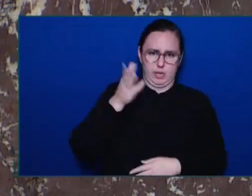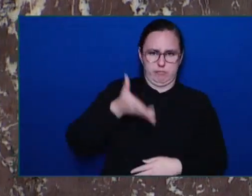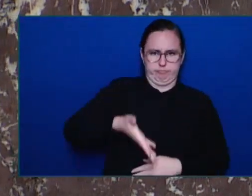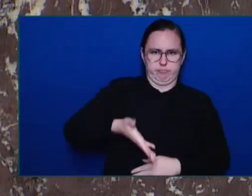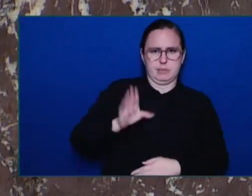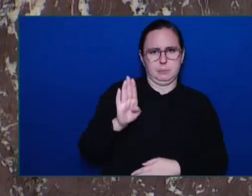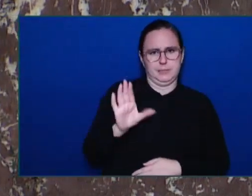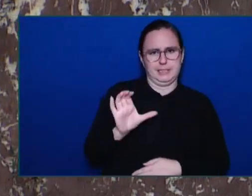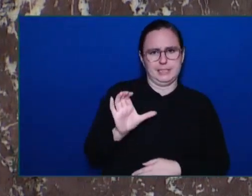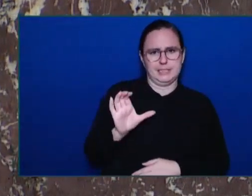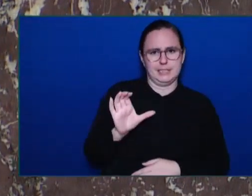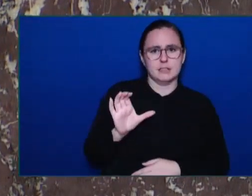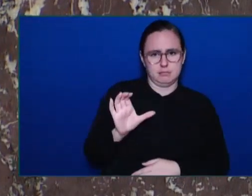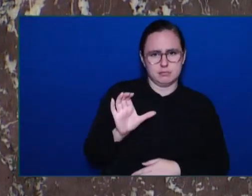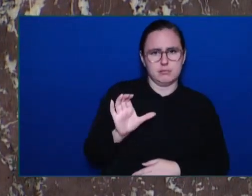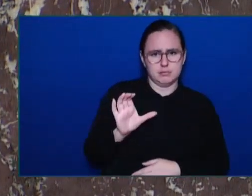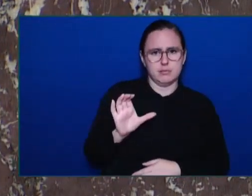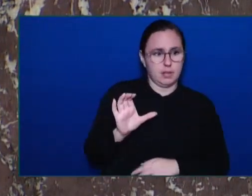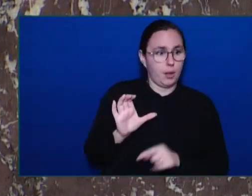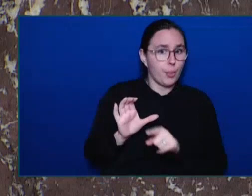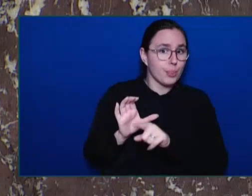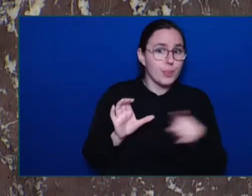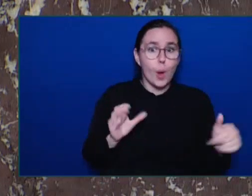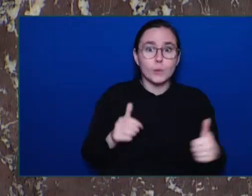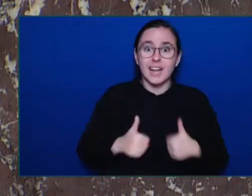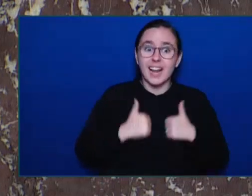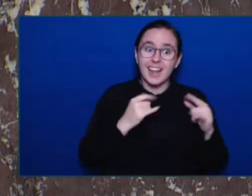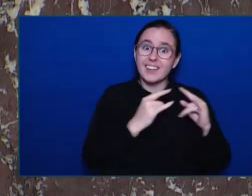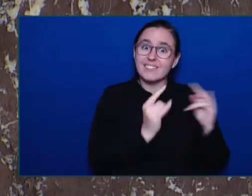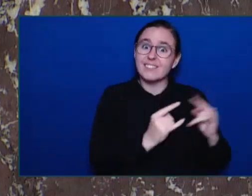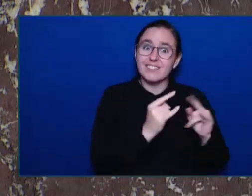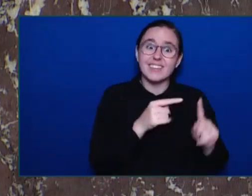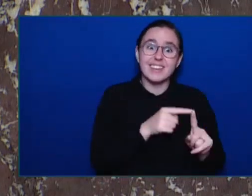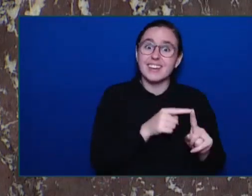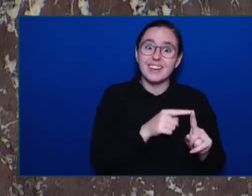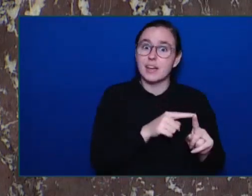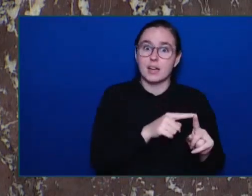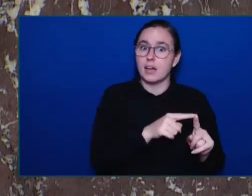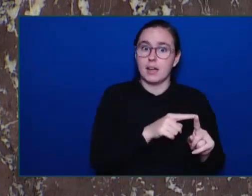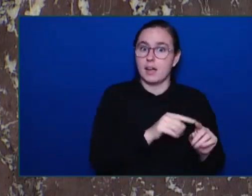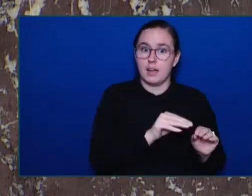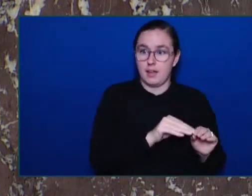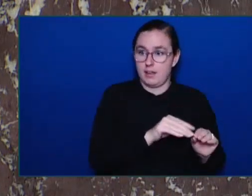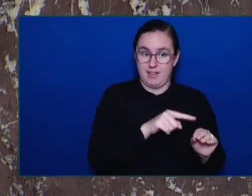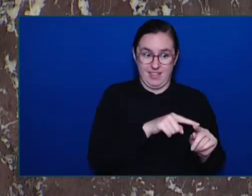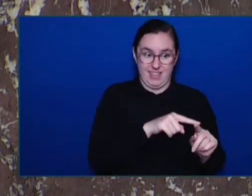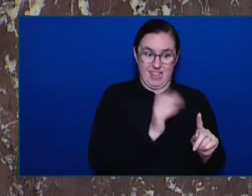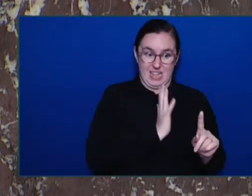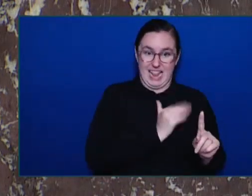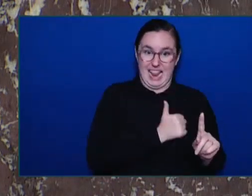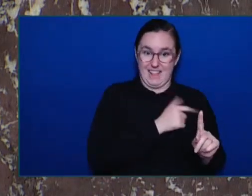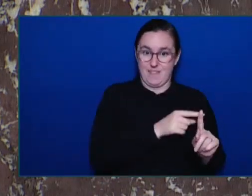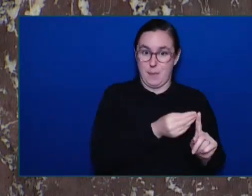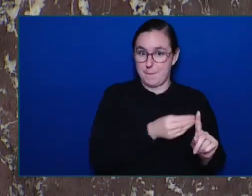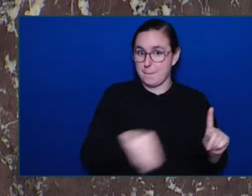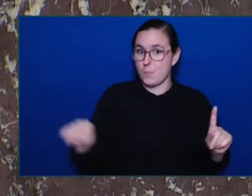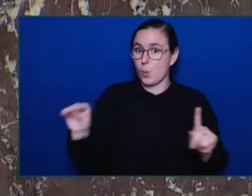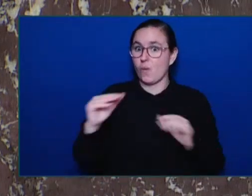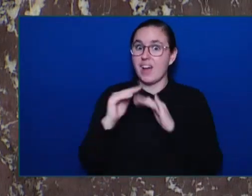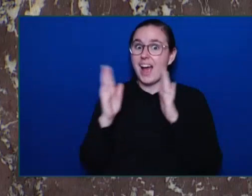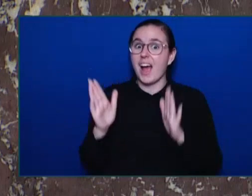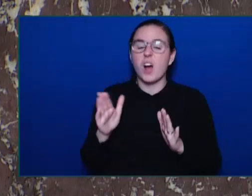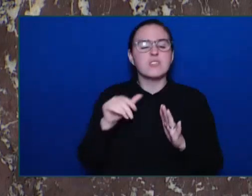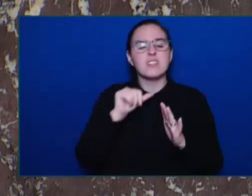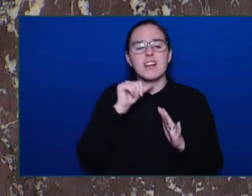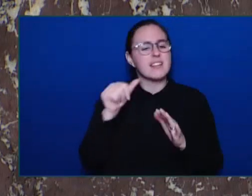didn't end well, end quote. But the only apparent plan is to go right back to warehousing people with severe